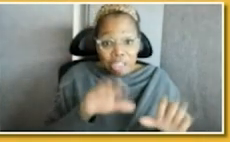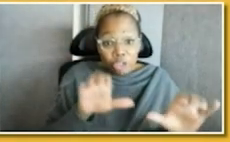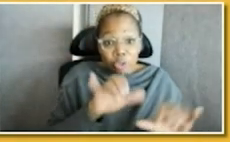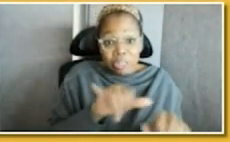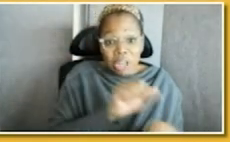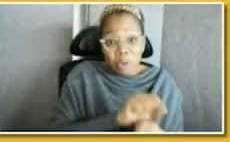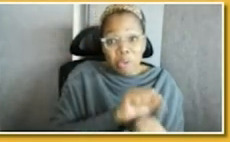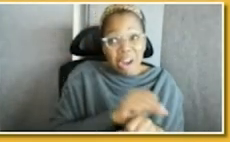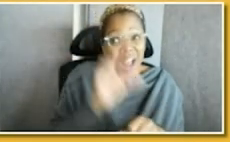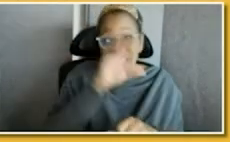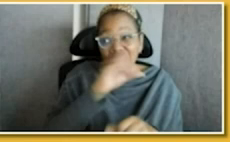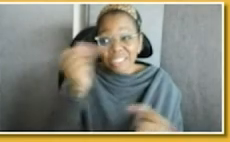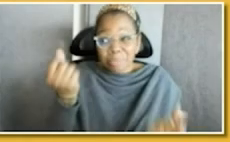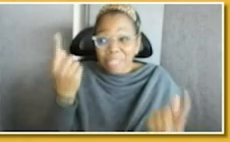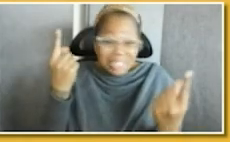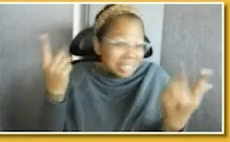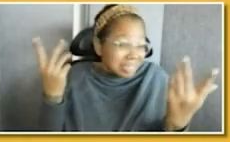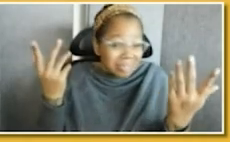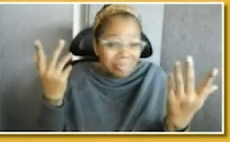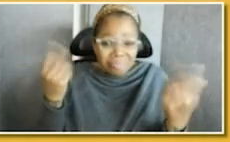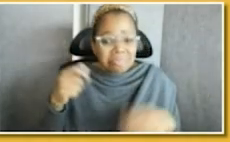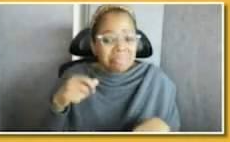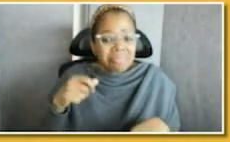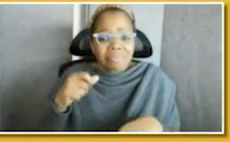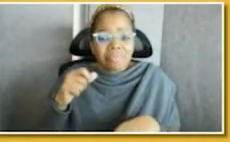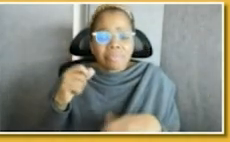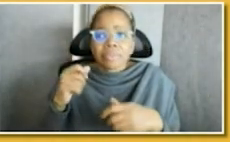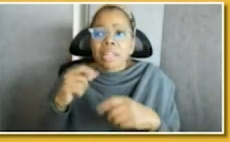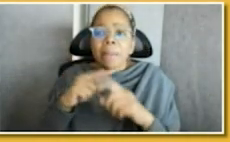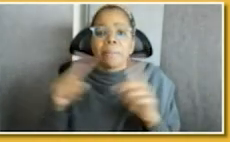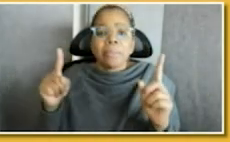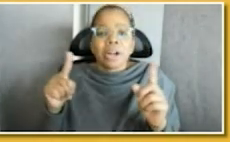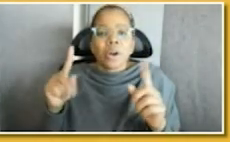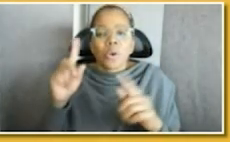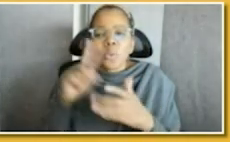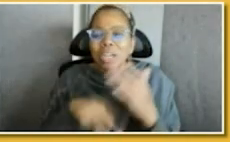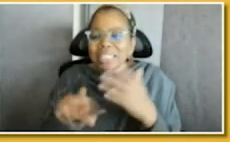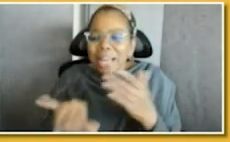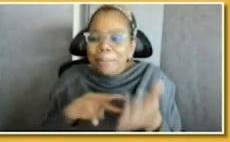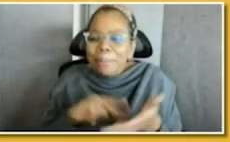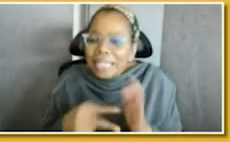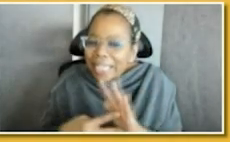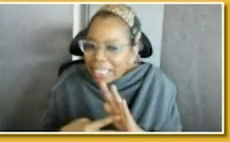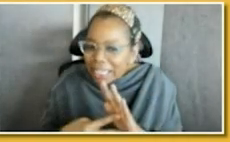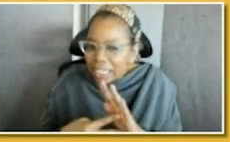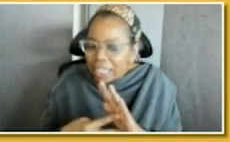that if it can do it just as well. But then what does that mean? You know, does that mean that